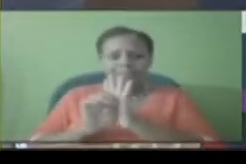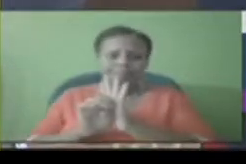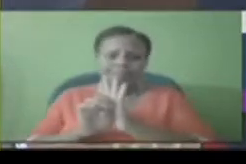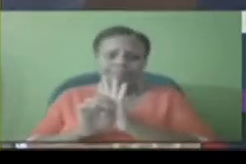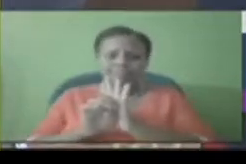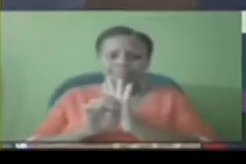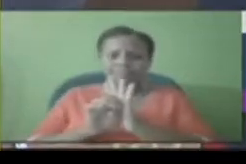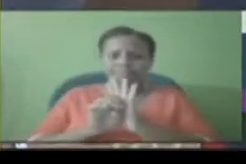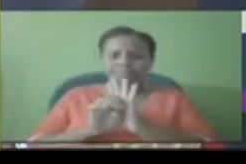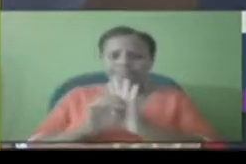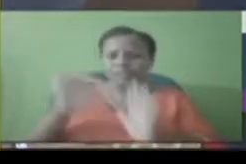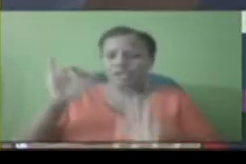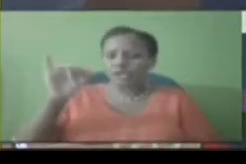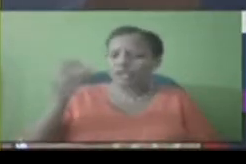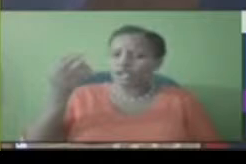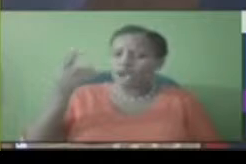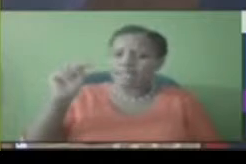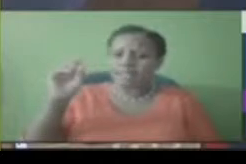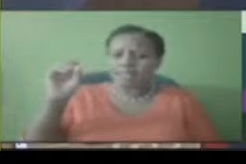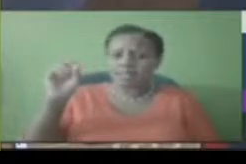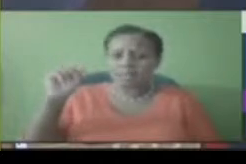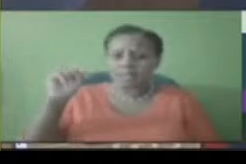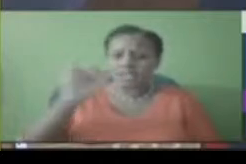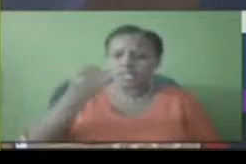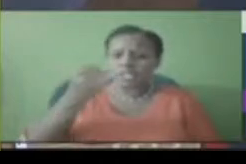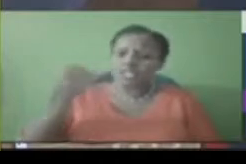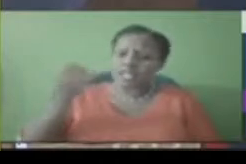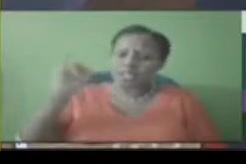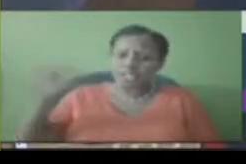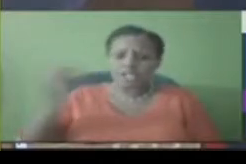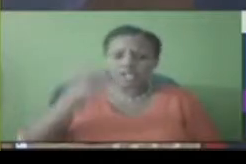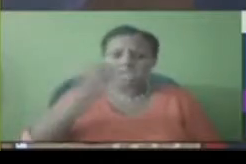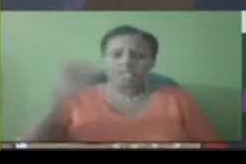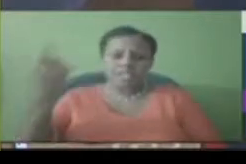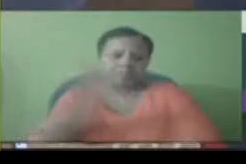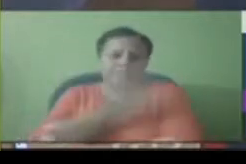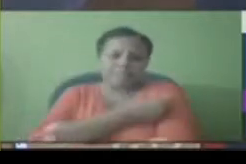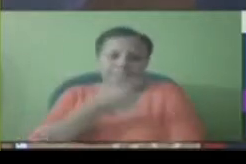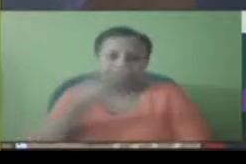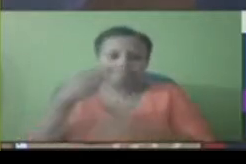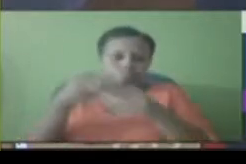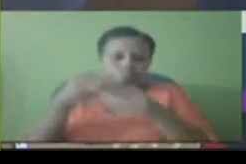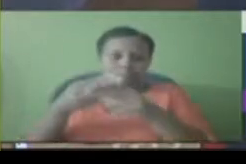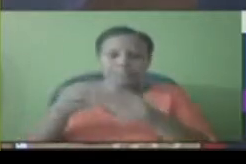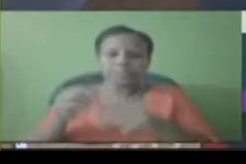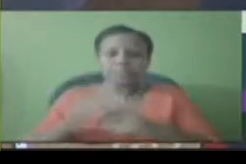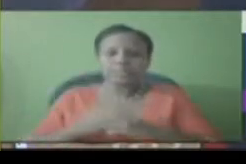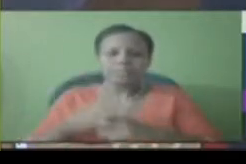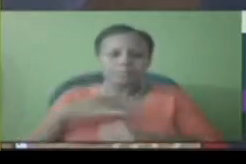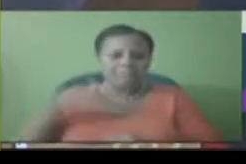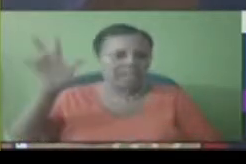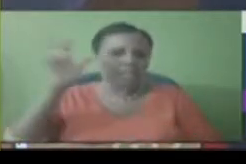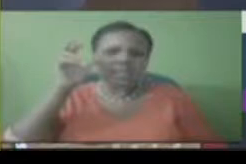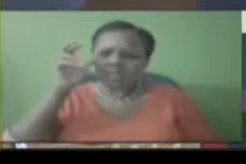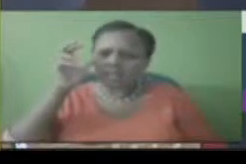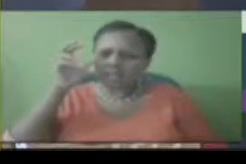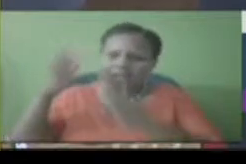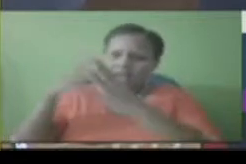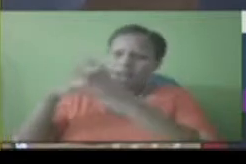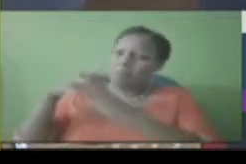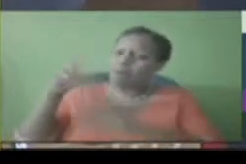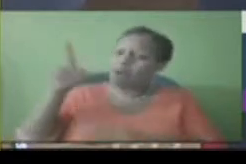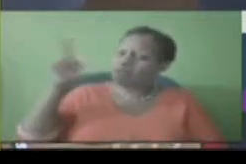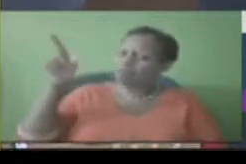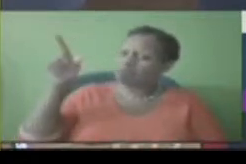reports concerning a plant in Baltimore coming out of the United States. I'm just wondering, has the government confirmed that particular